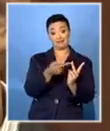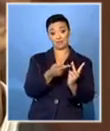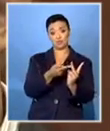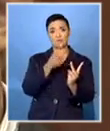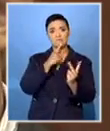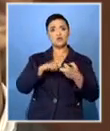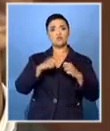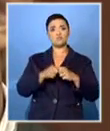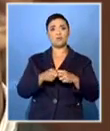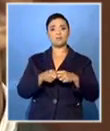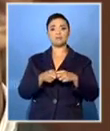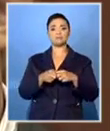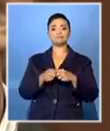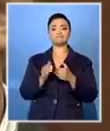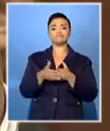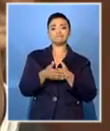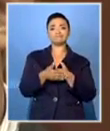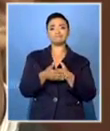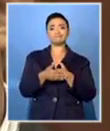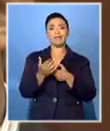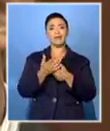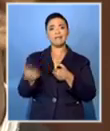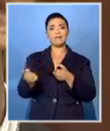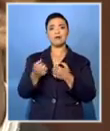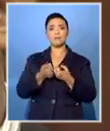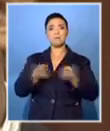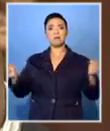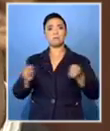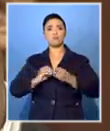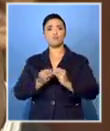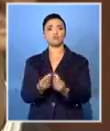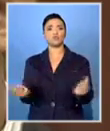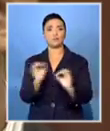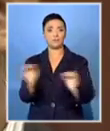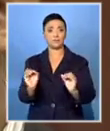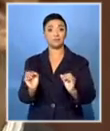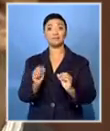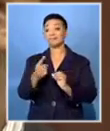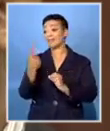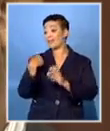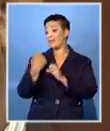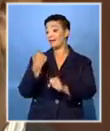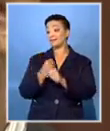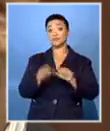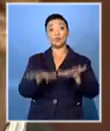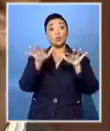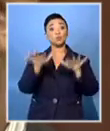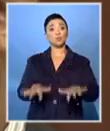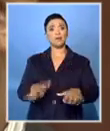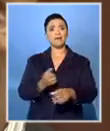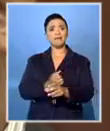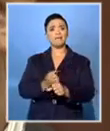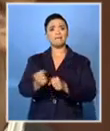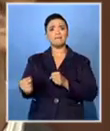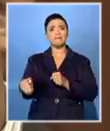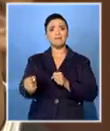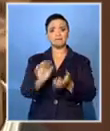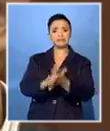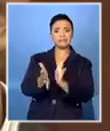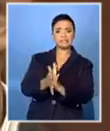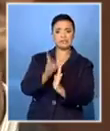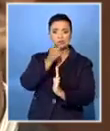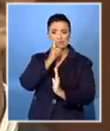resolve this problem. In fact, they went further to say that since October last year, she did not even look into the fitness of SASSA